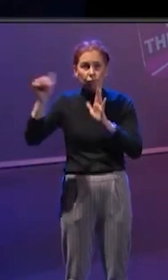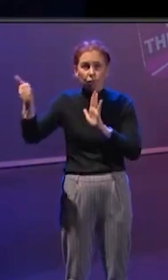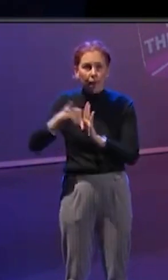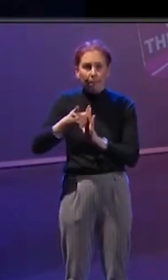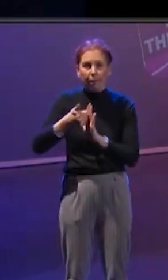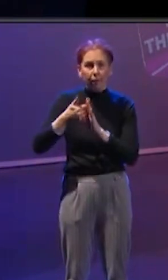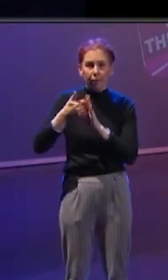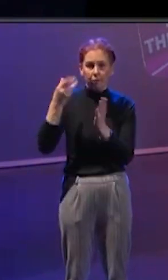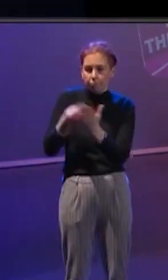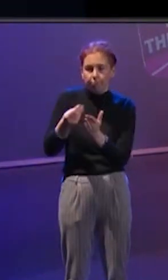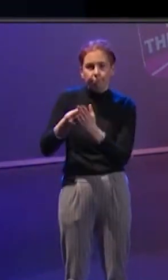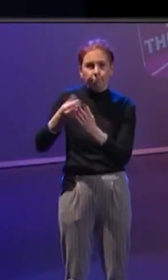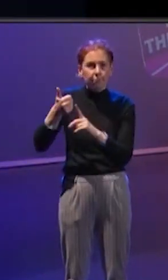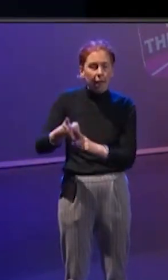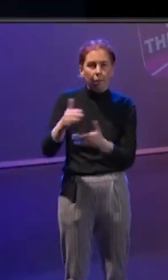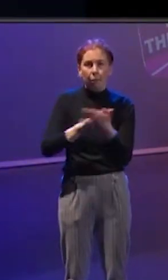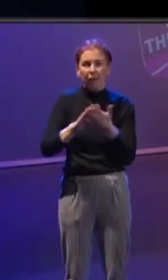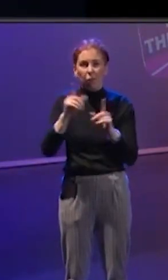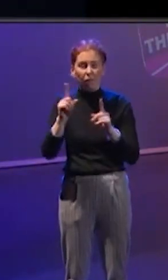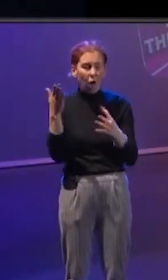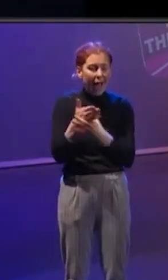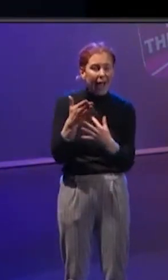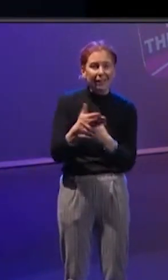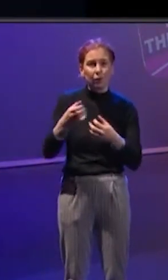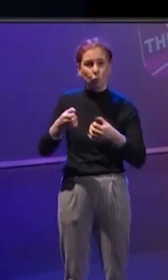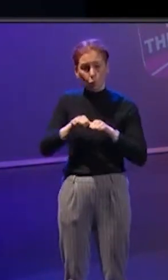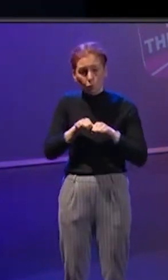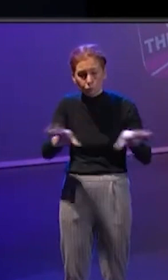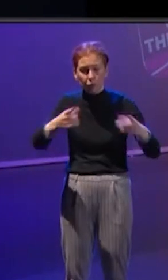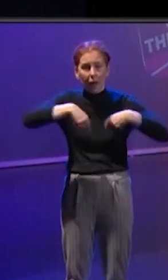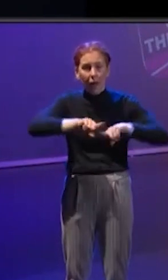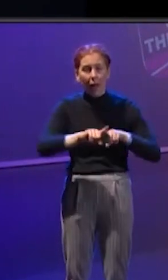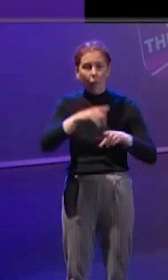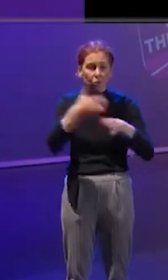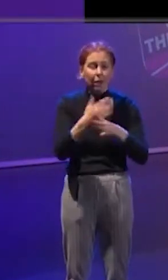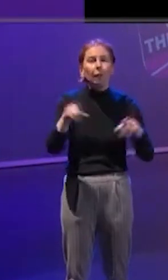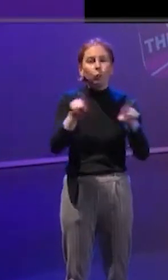that we can access to launch our career as well as making profit on the bums on seats.